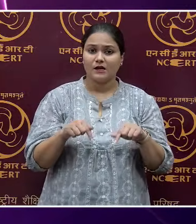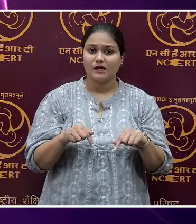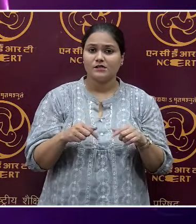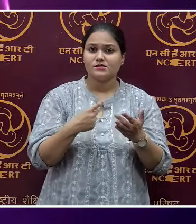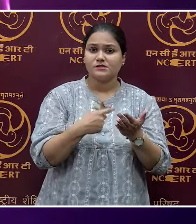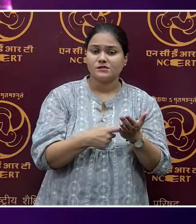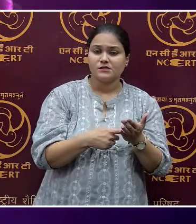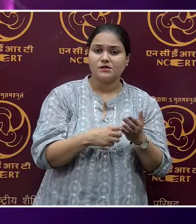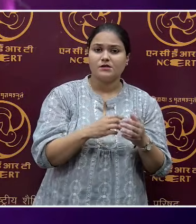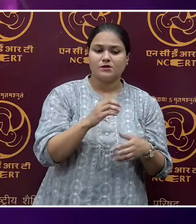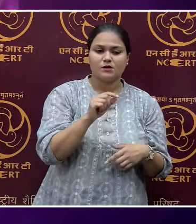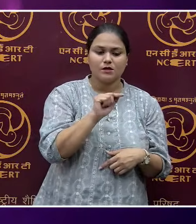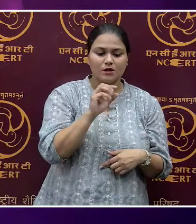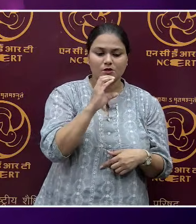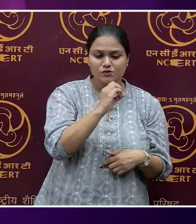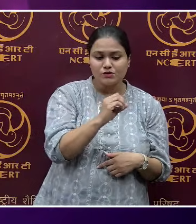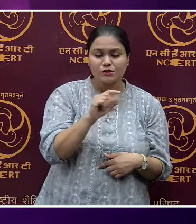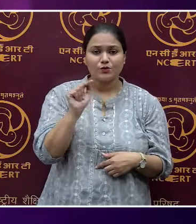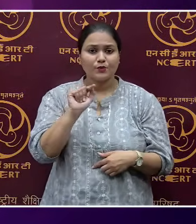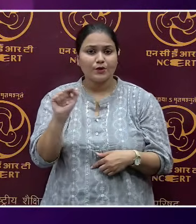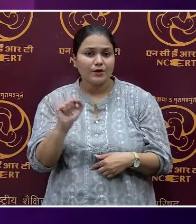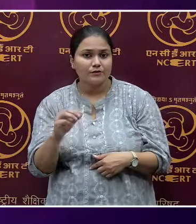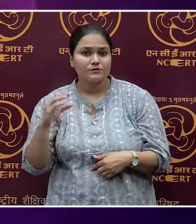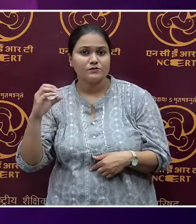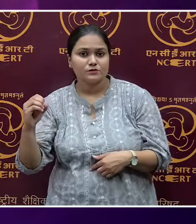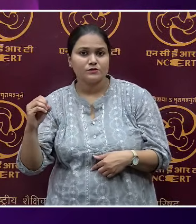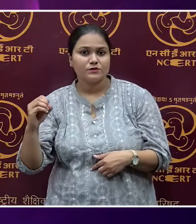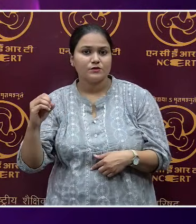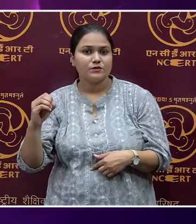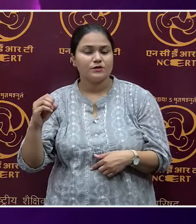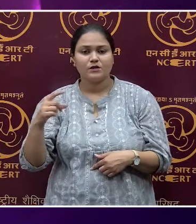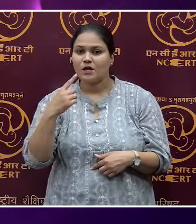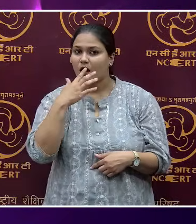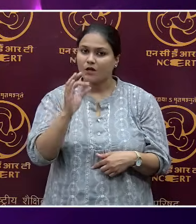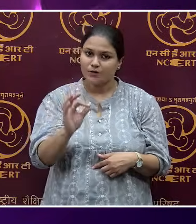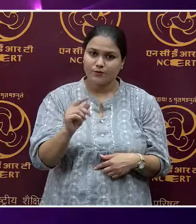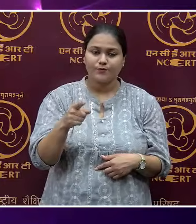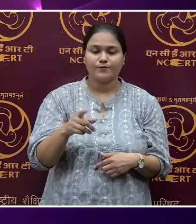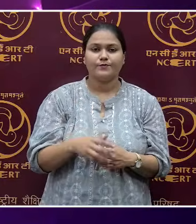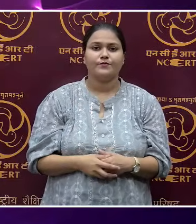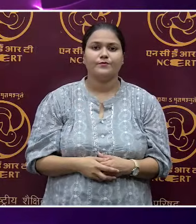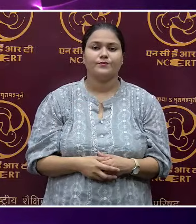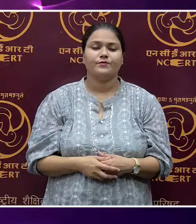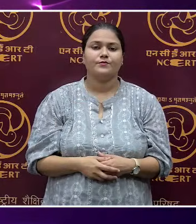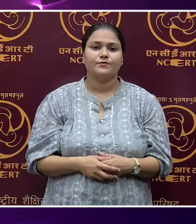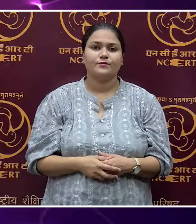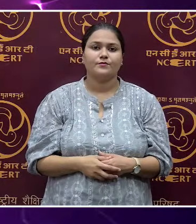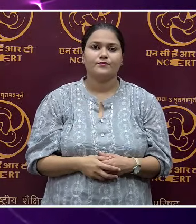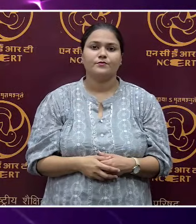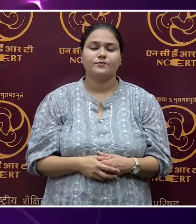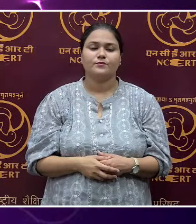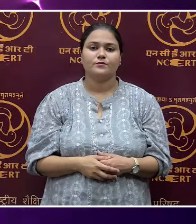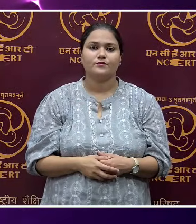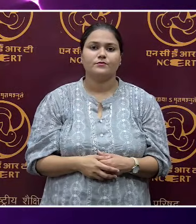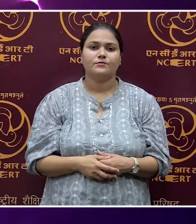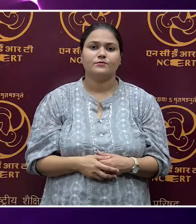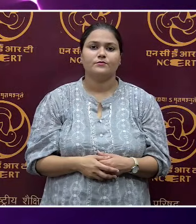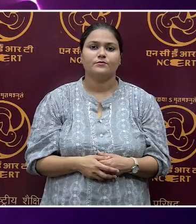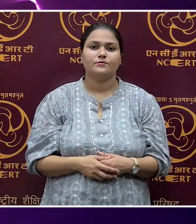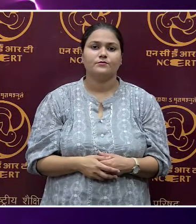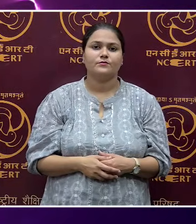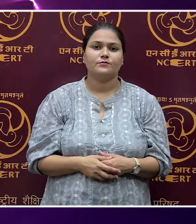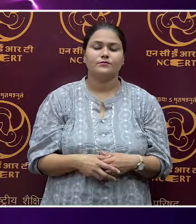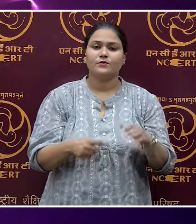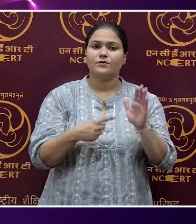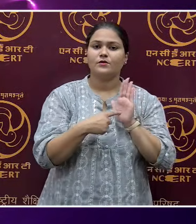is equal to 0, it is satisfied, it is true. So it will throw this output. Okay. Even